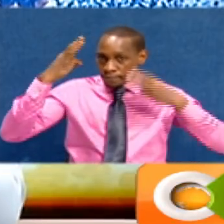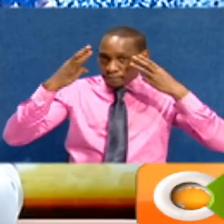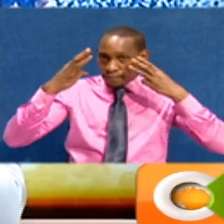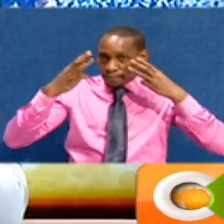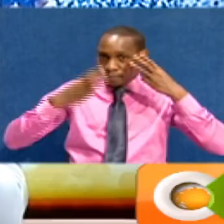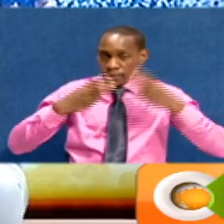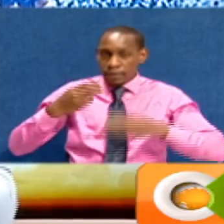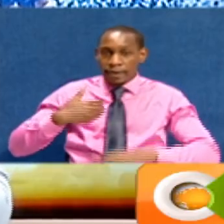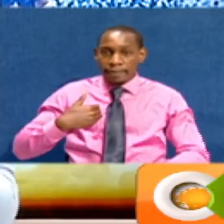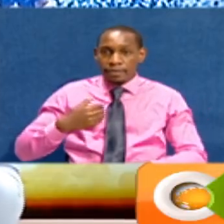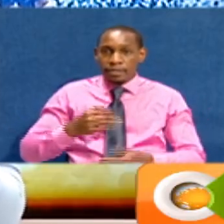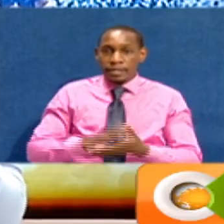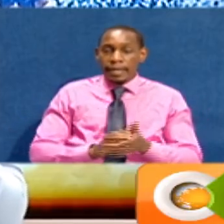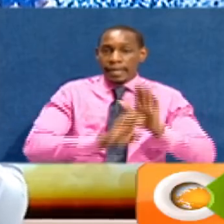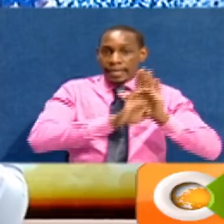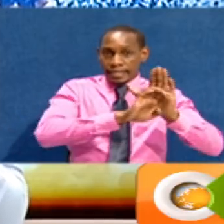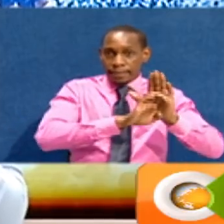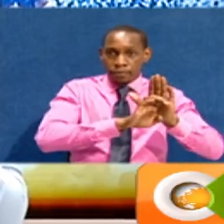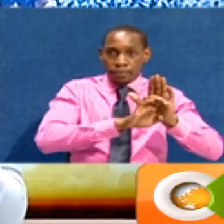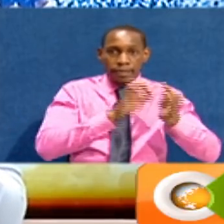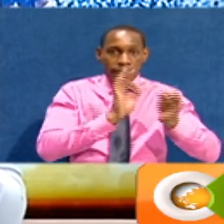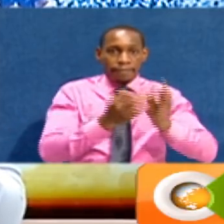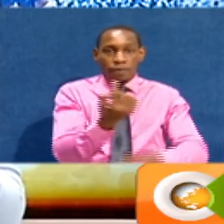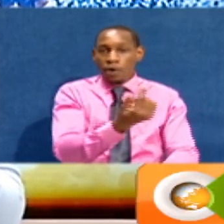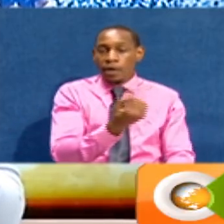Like, if only